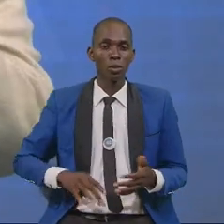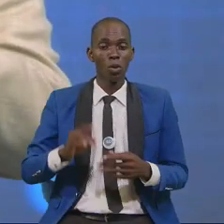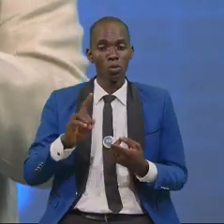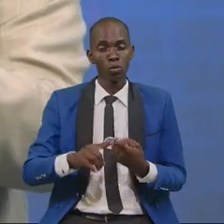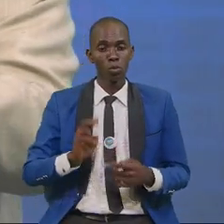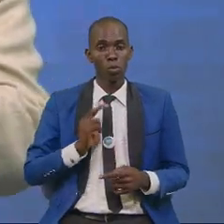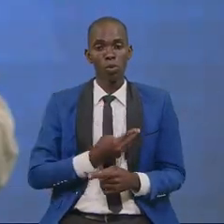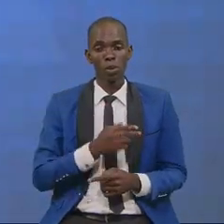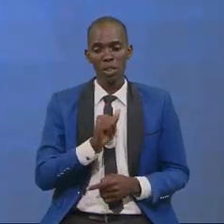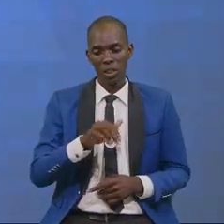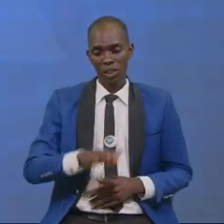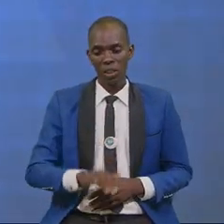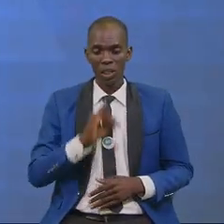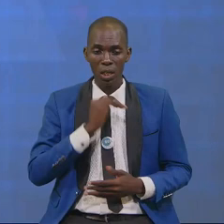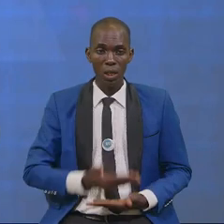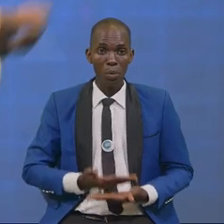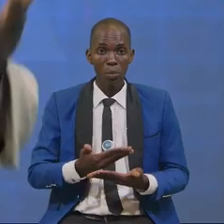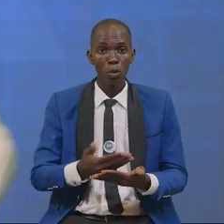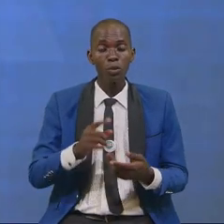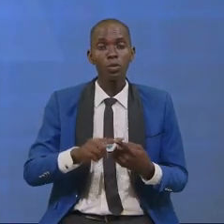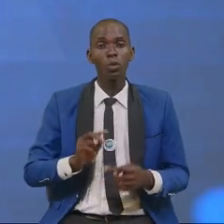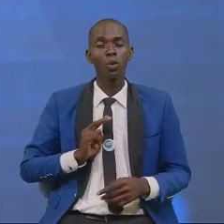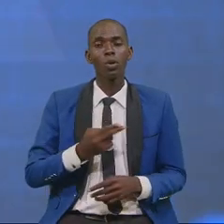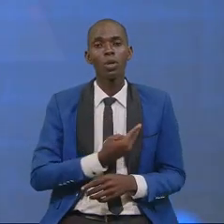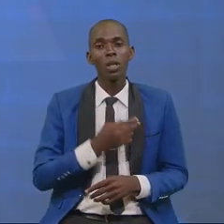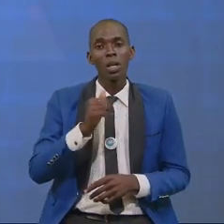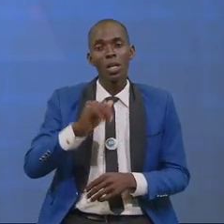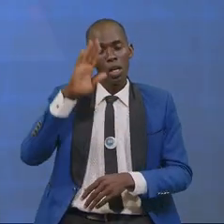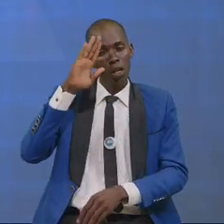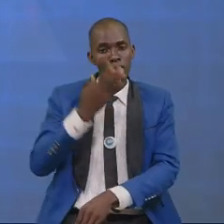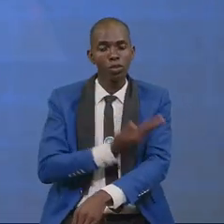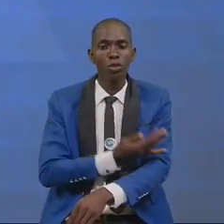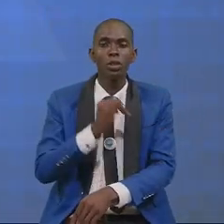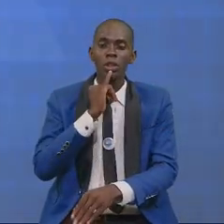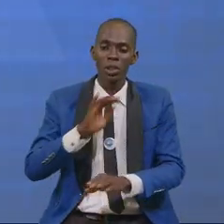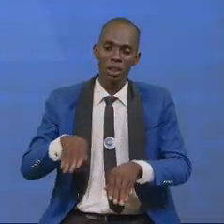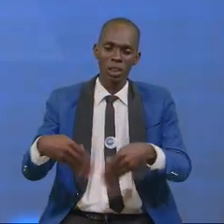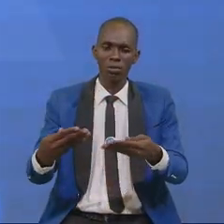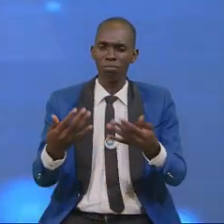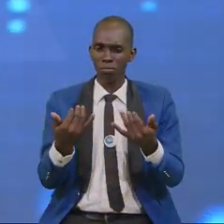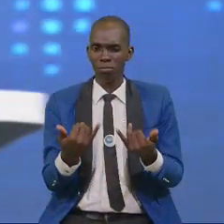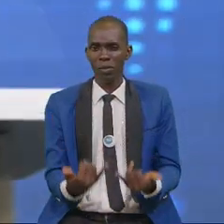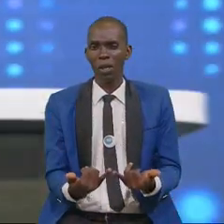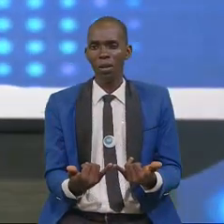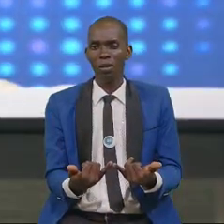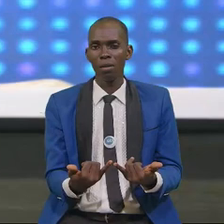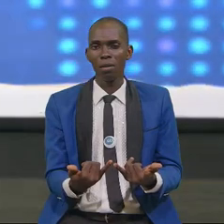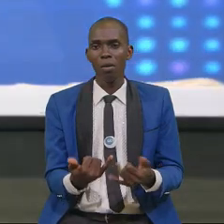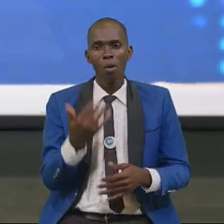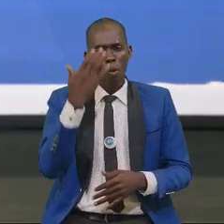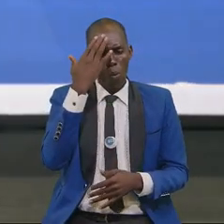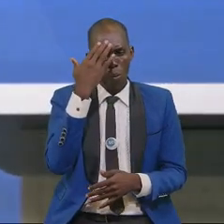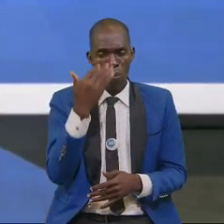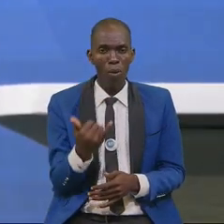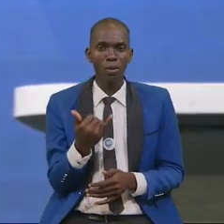born, unto us a son is given. Now, why was